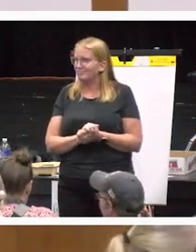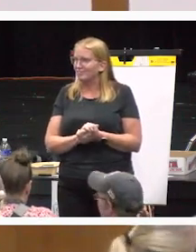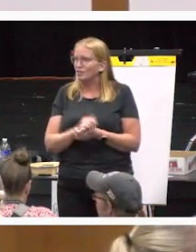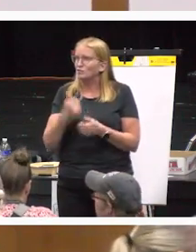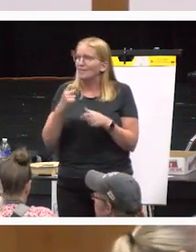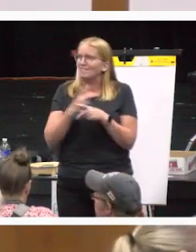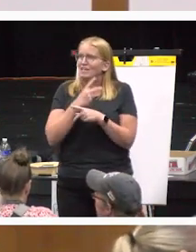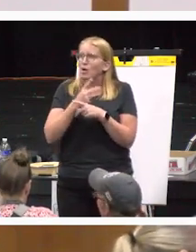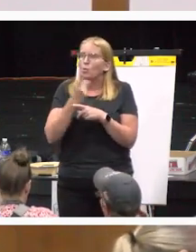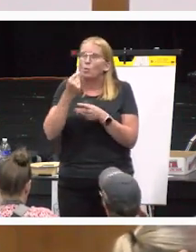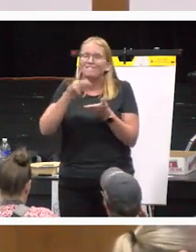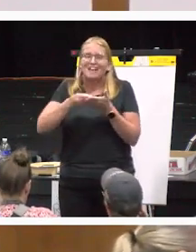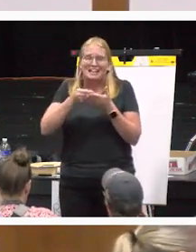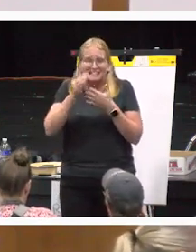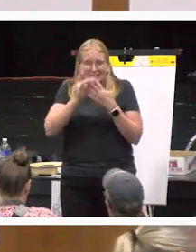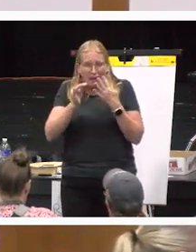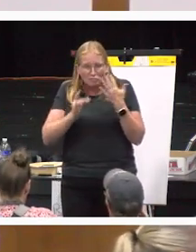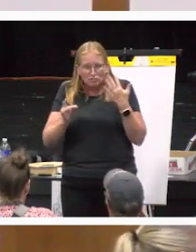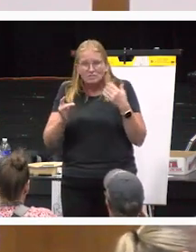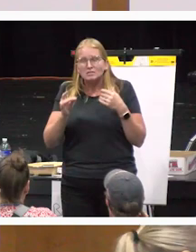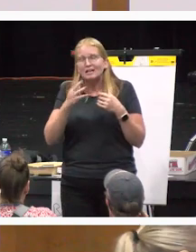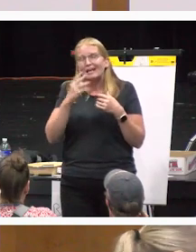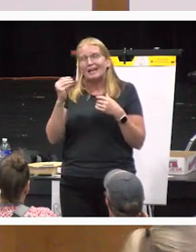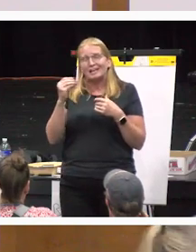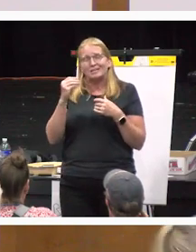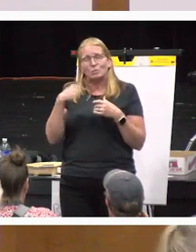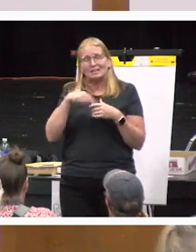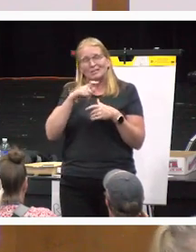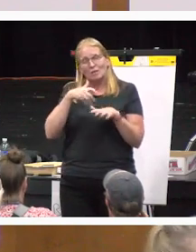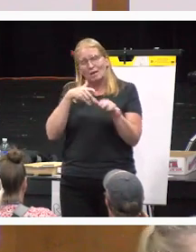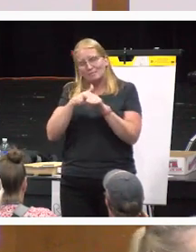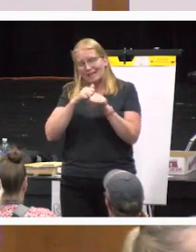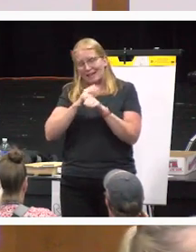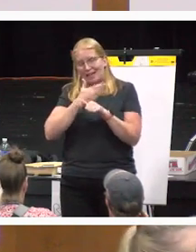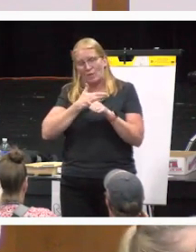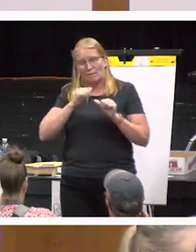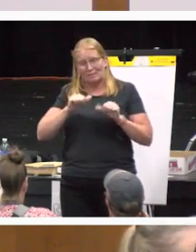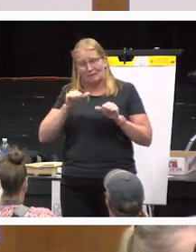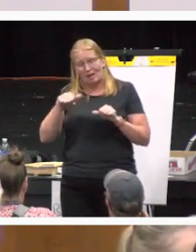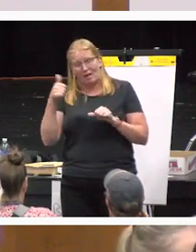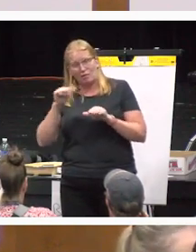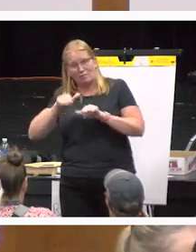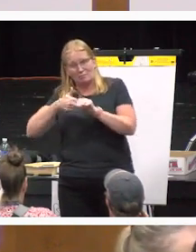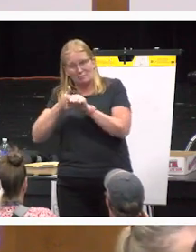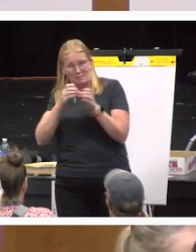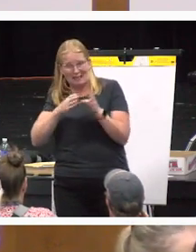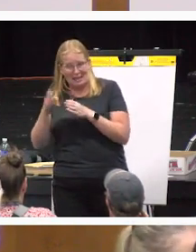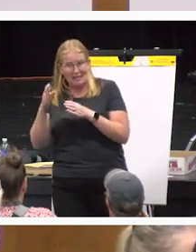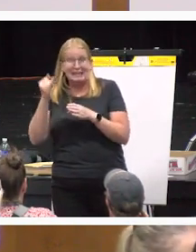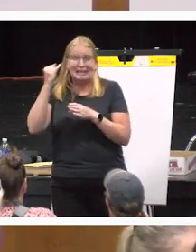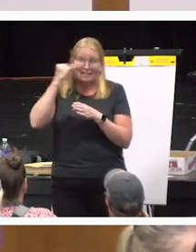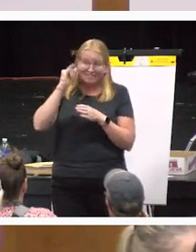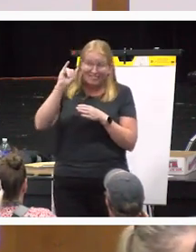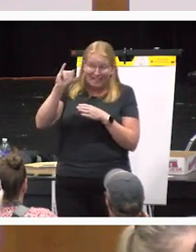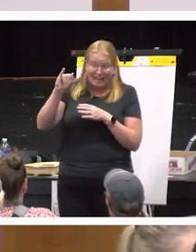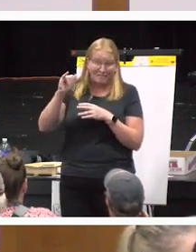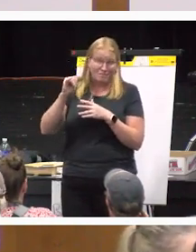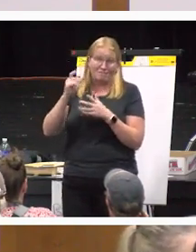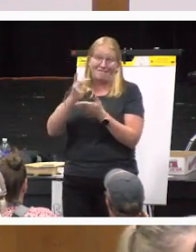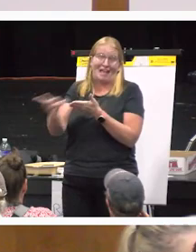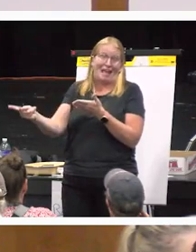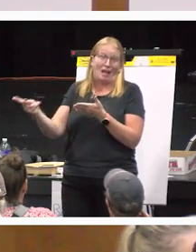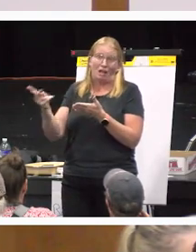Financing options and developing updated contingency plans should the facility fail during a future flood